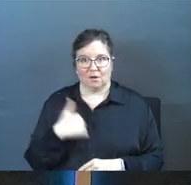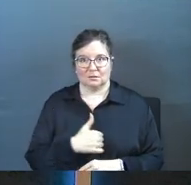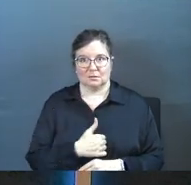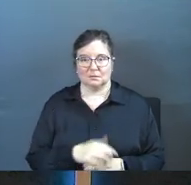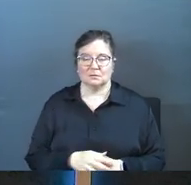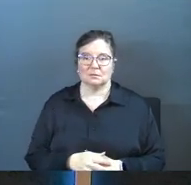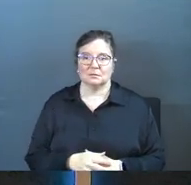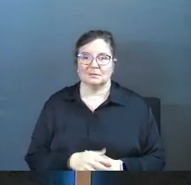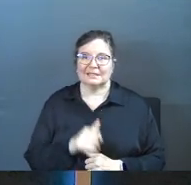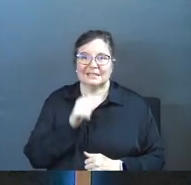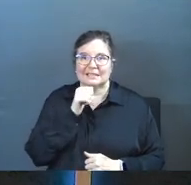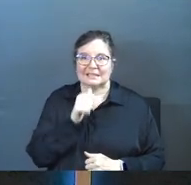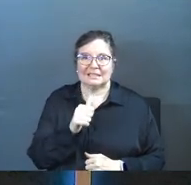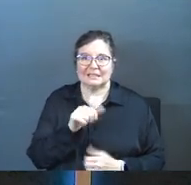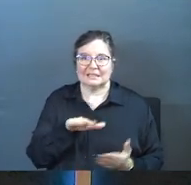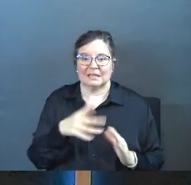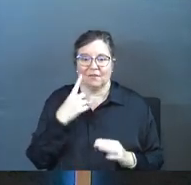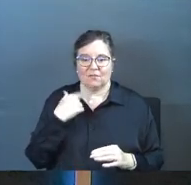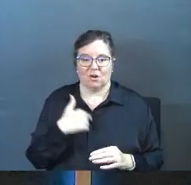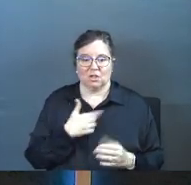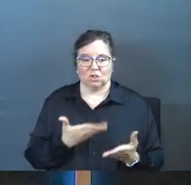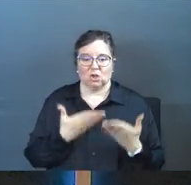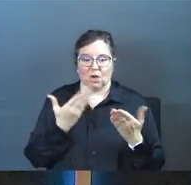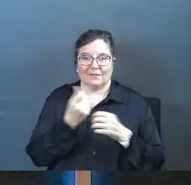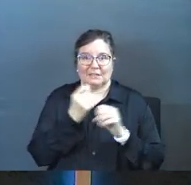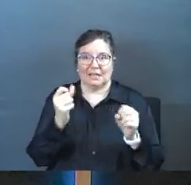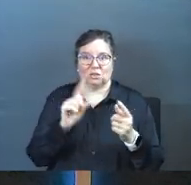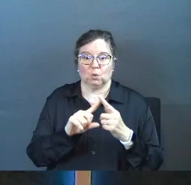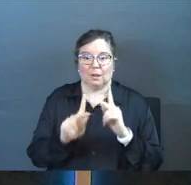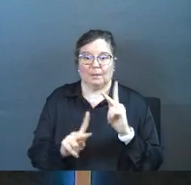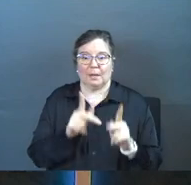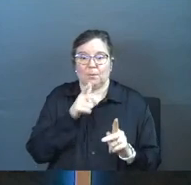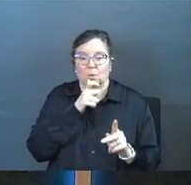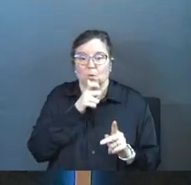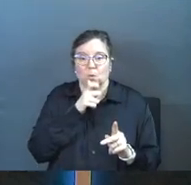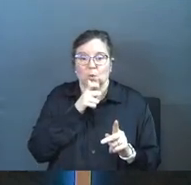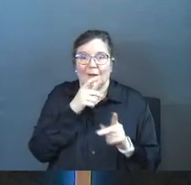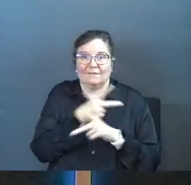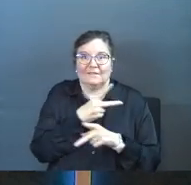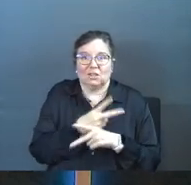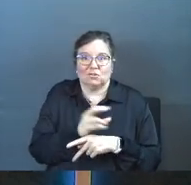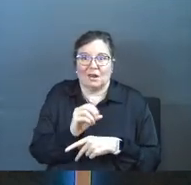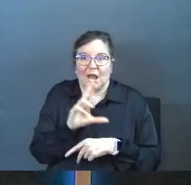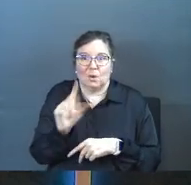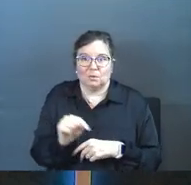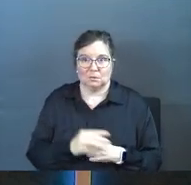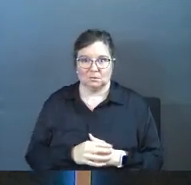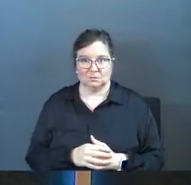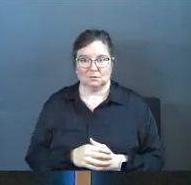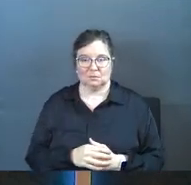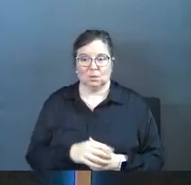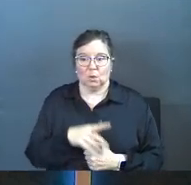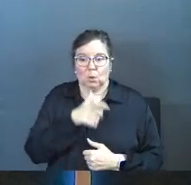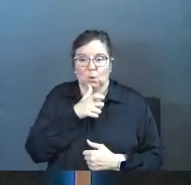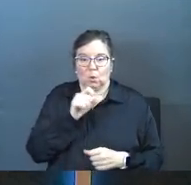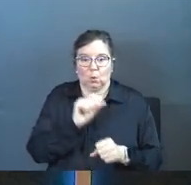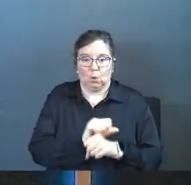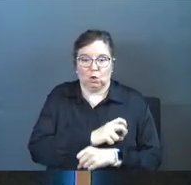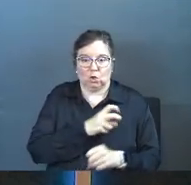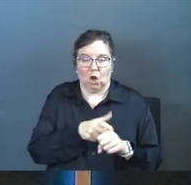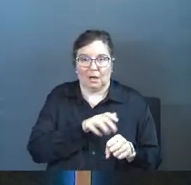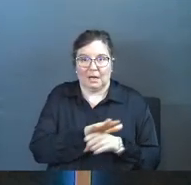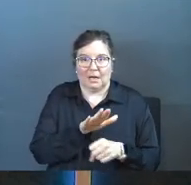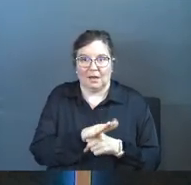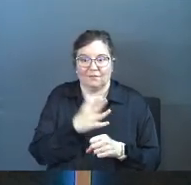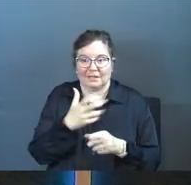us. He didn't die for us and offer salvation to the people who figured it out, who worked hard